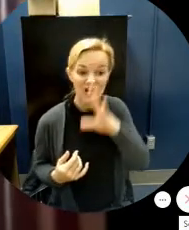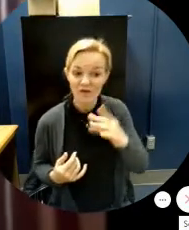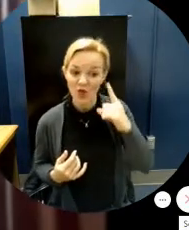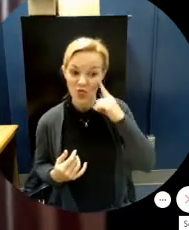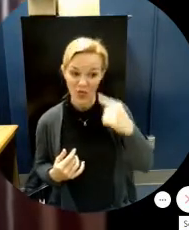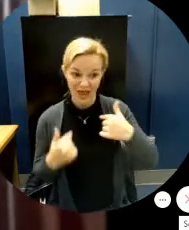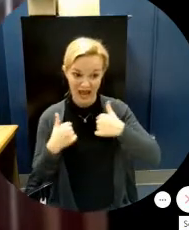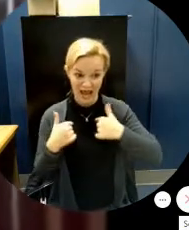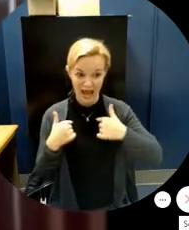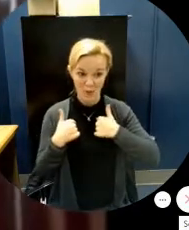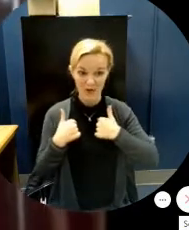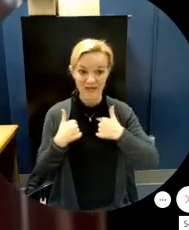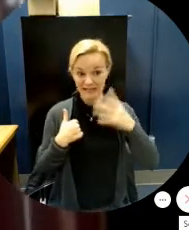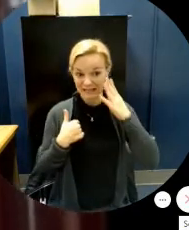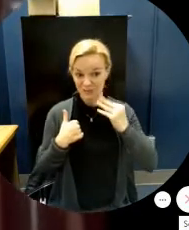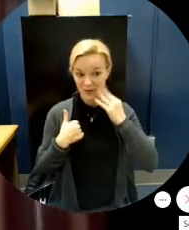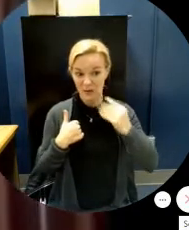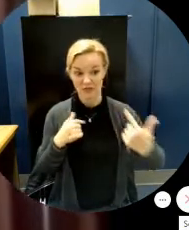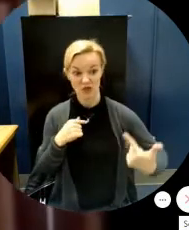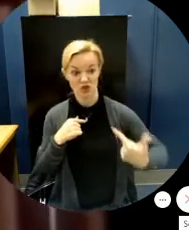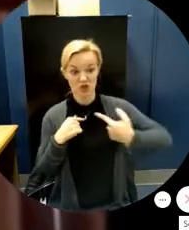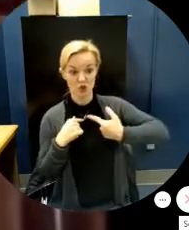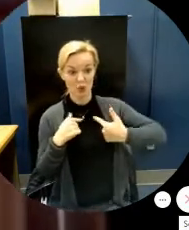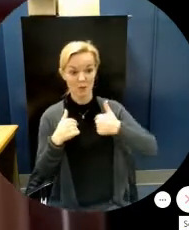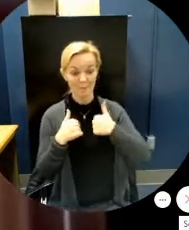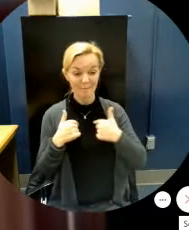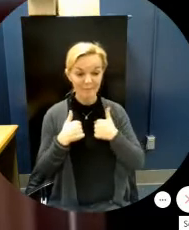It's like it always happens to the other guy.